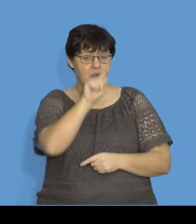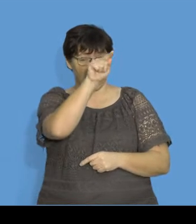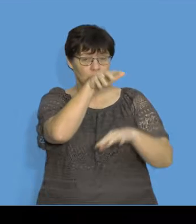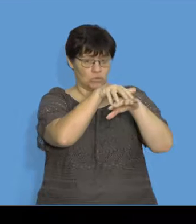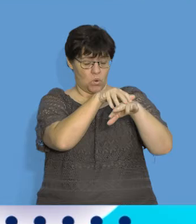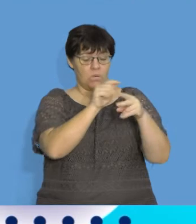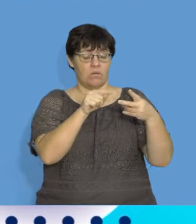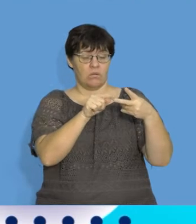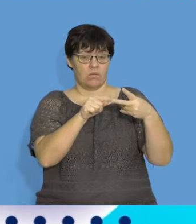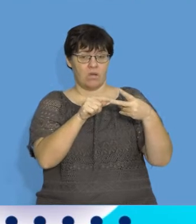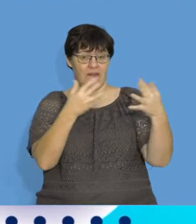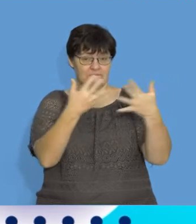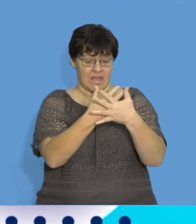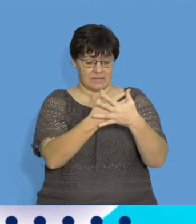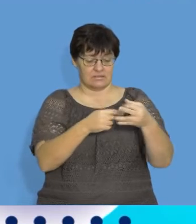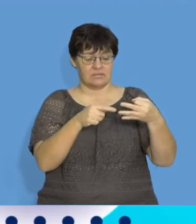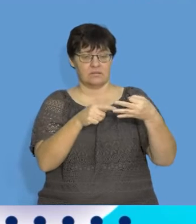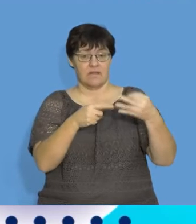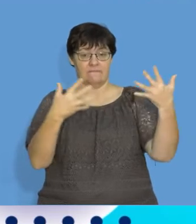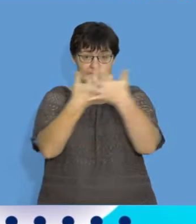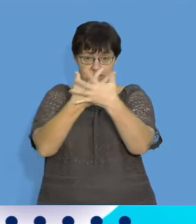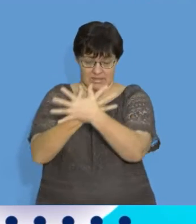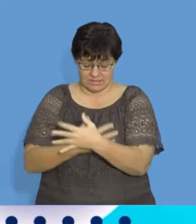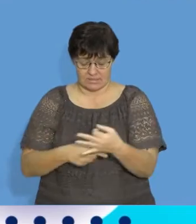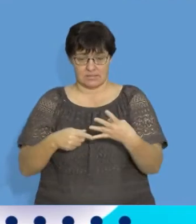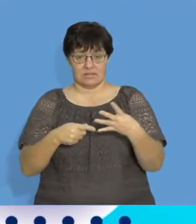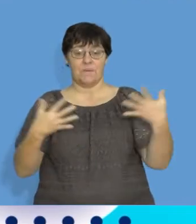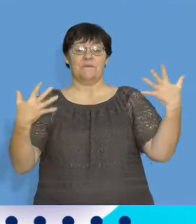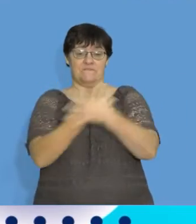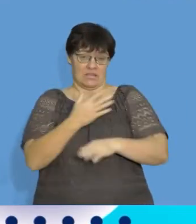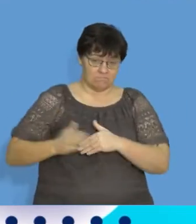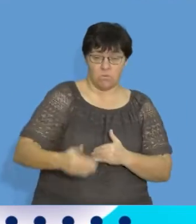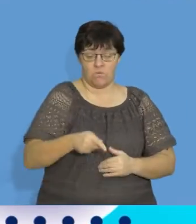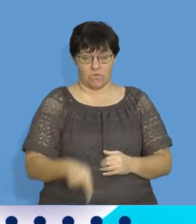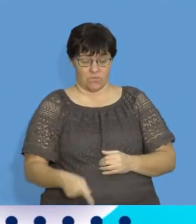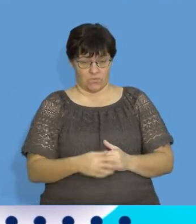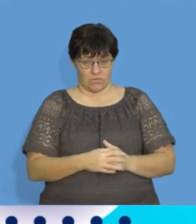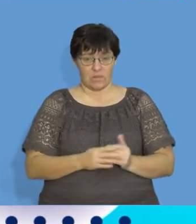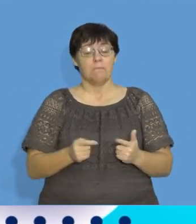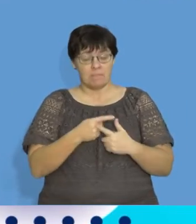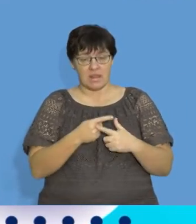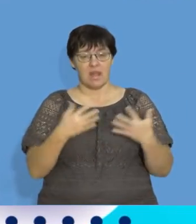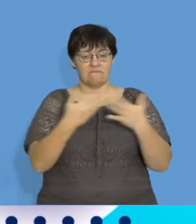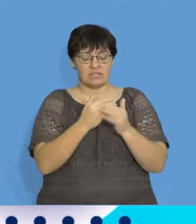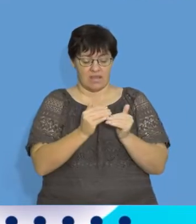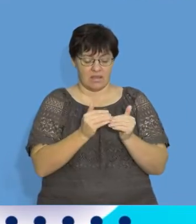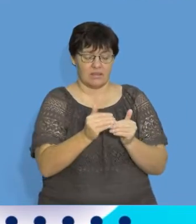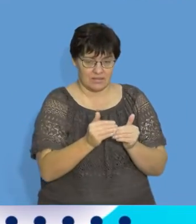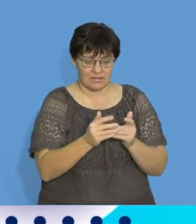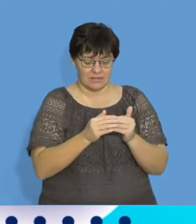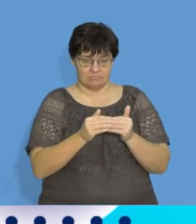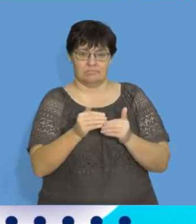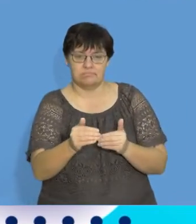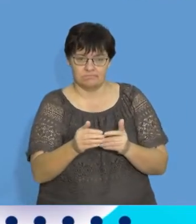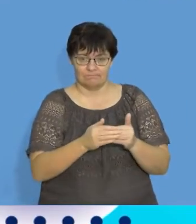faster. The faster it went, the further the distance it